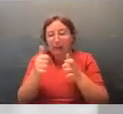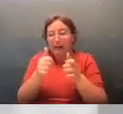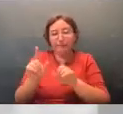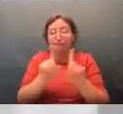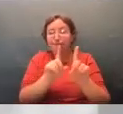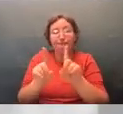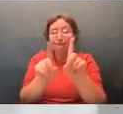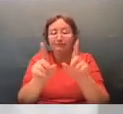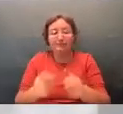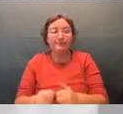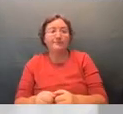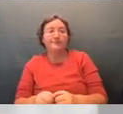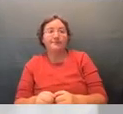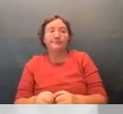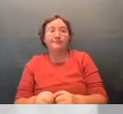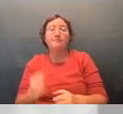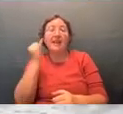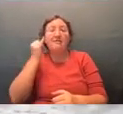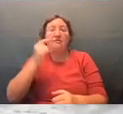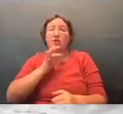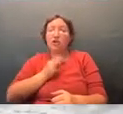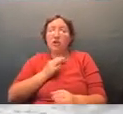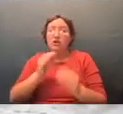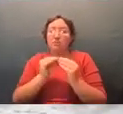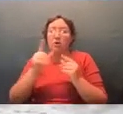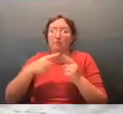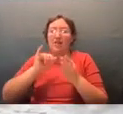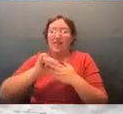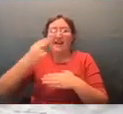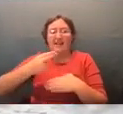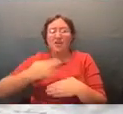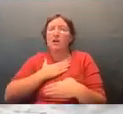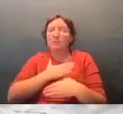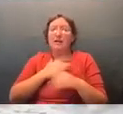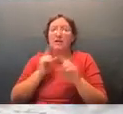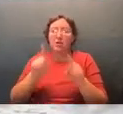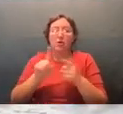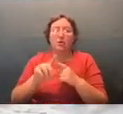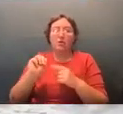playing here. If you want to know more about this, please visit